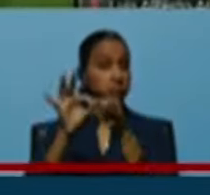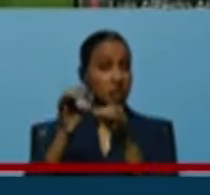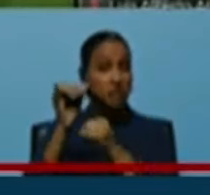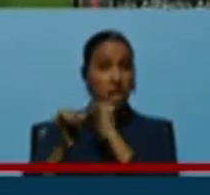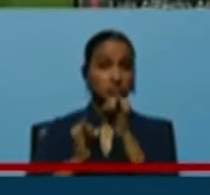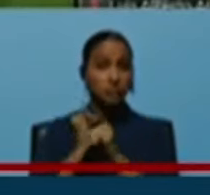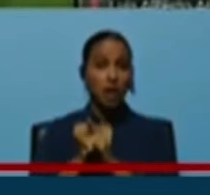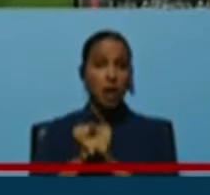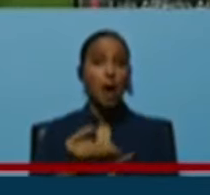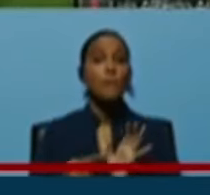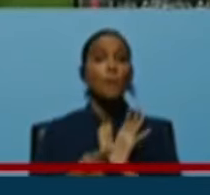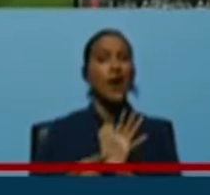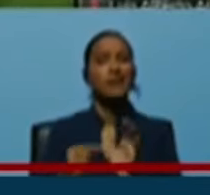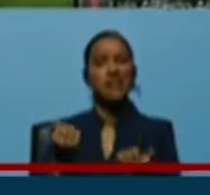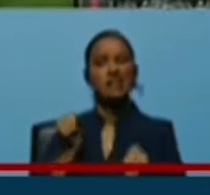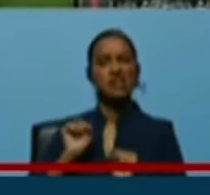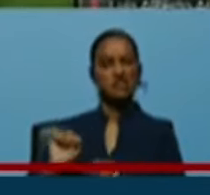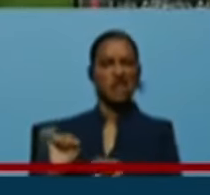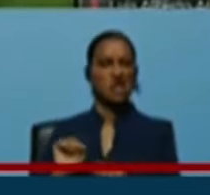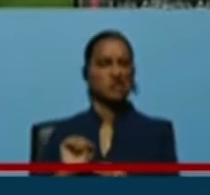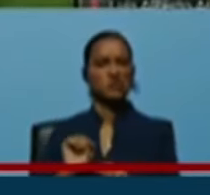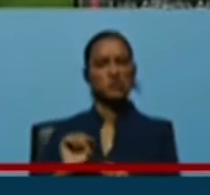oligarchies showed